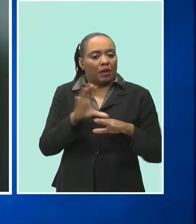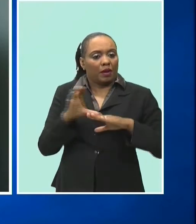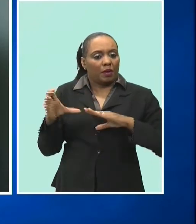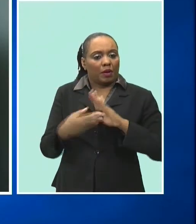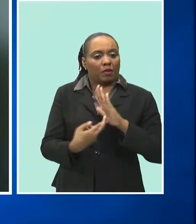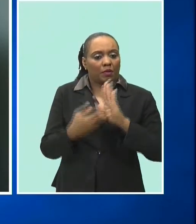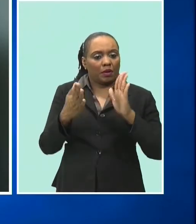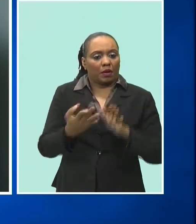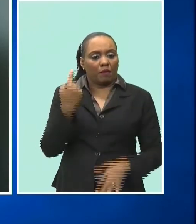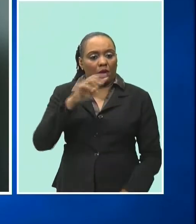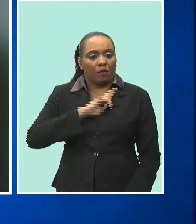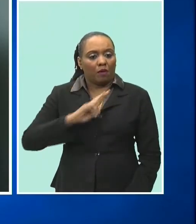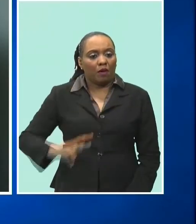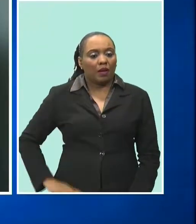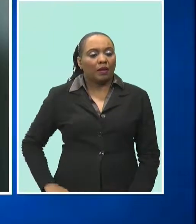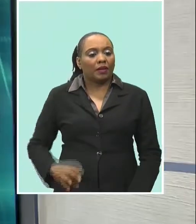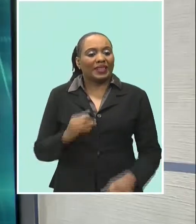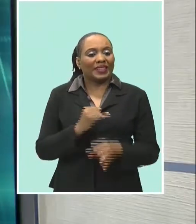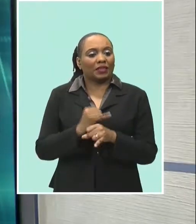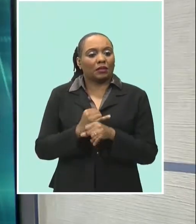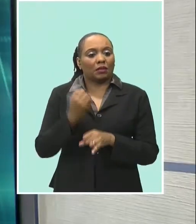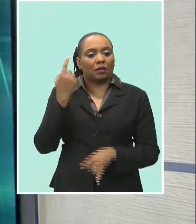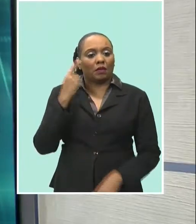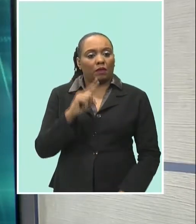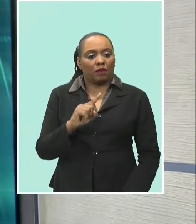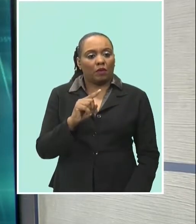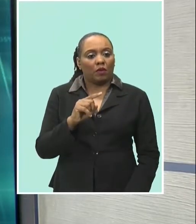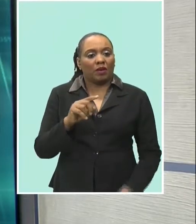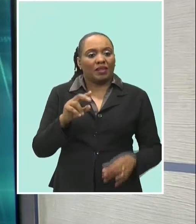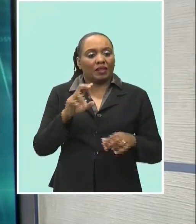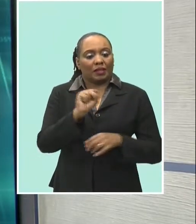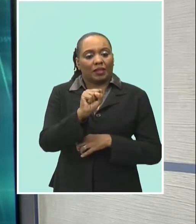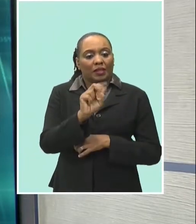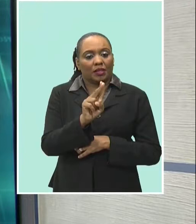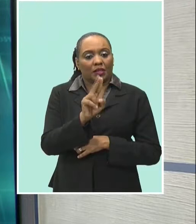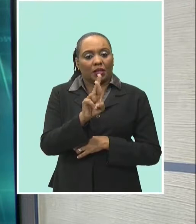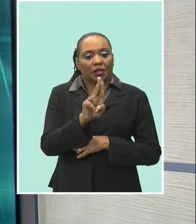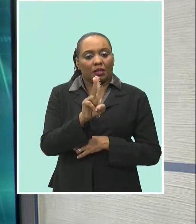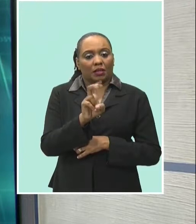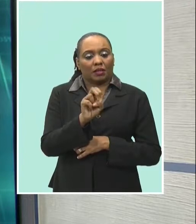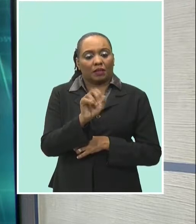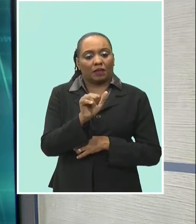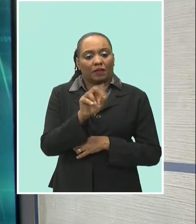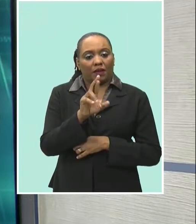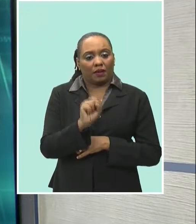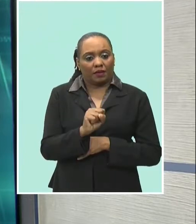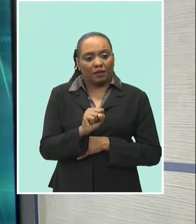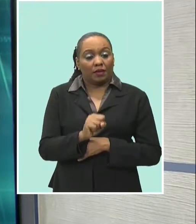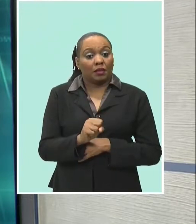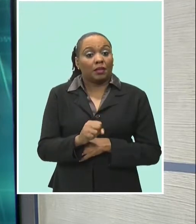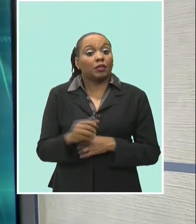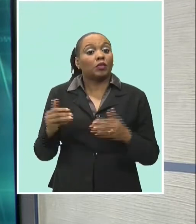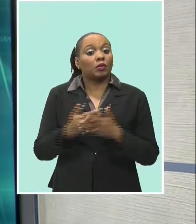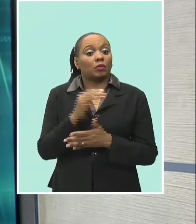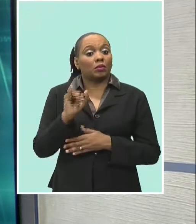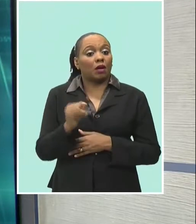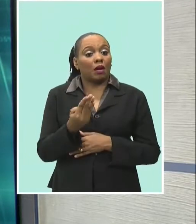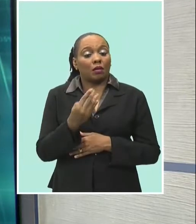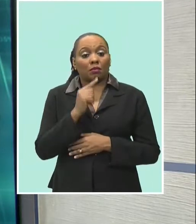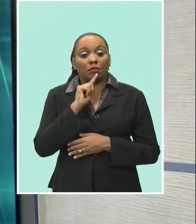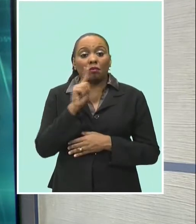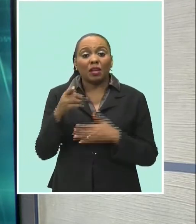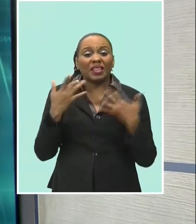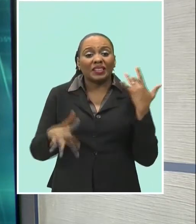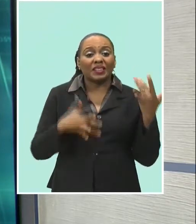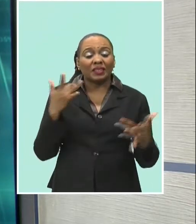for the Royal Institution of Chartered Surveyors. Commenting on her new appointment, Ms. Haynes says she is excited to be returning to BIBA.